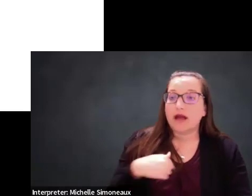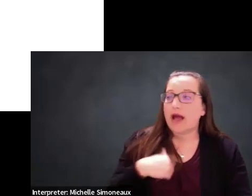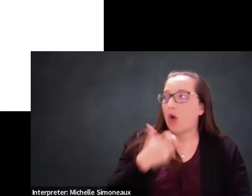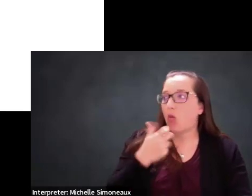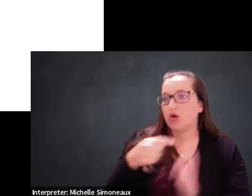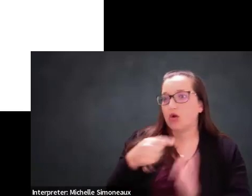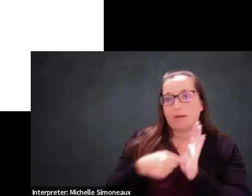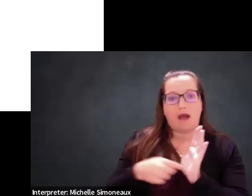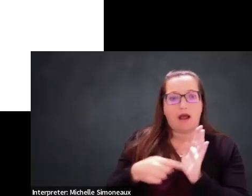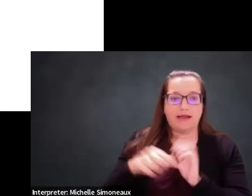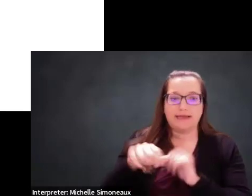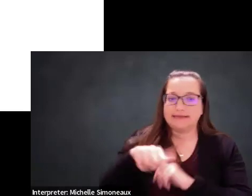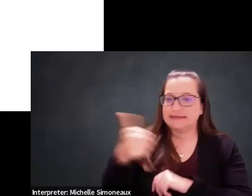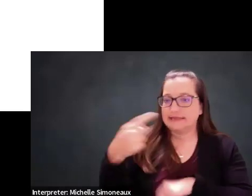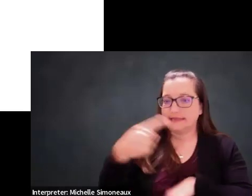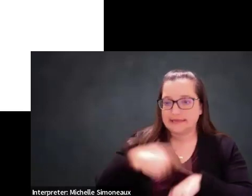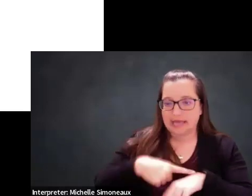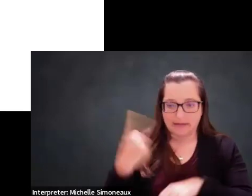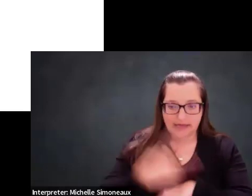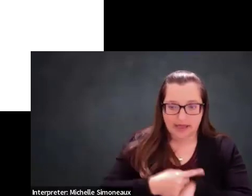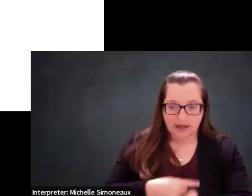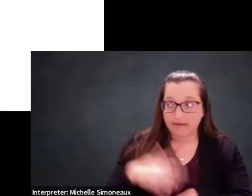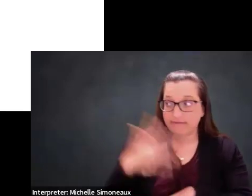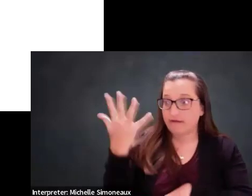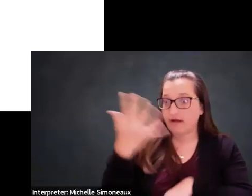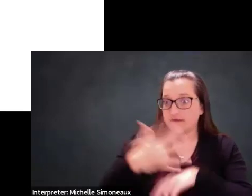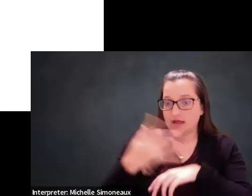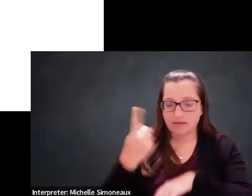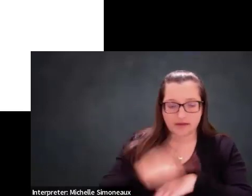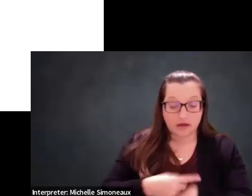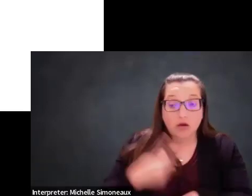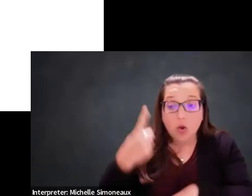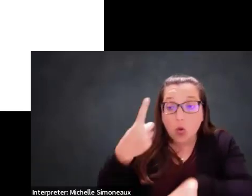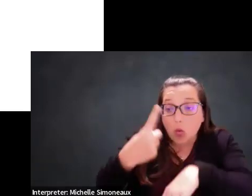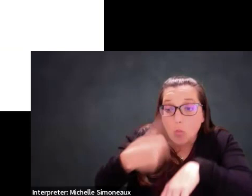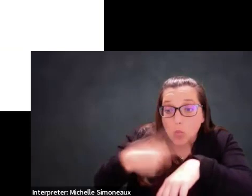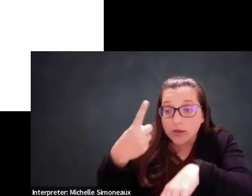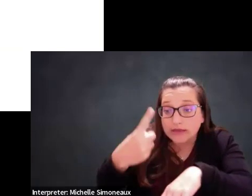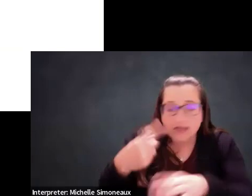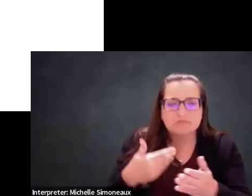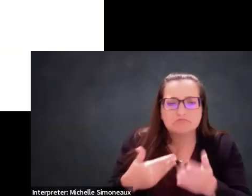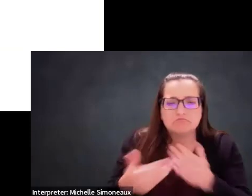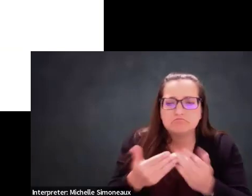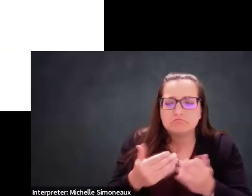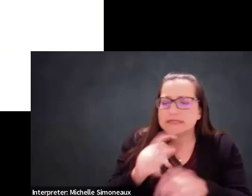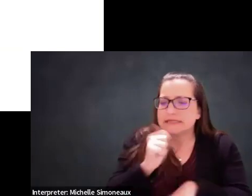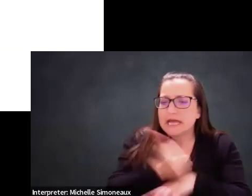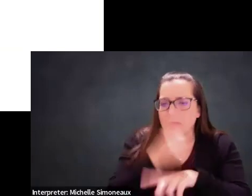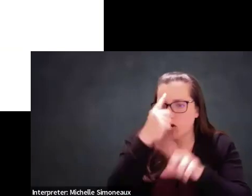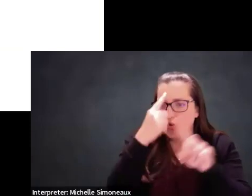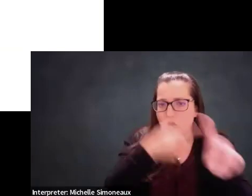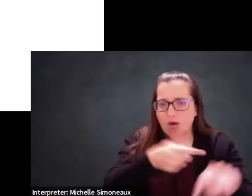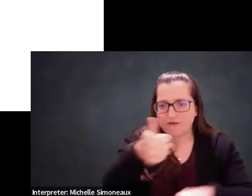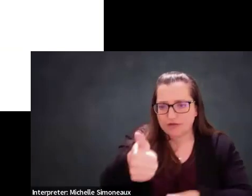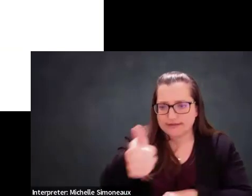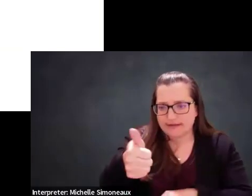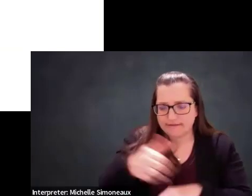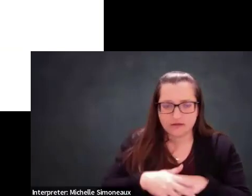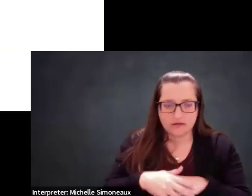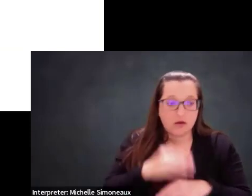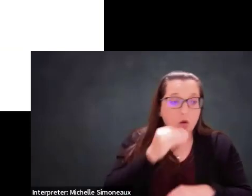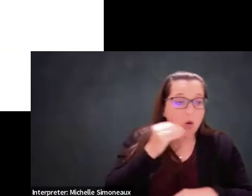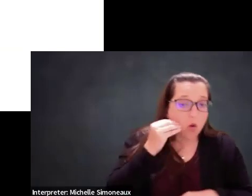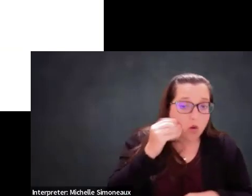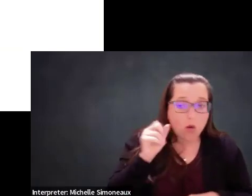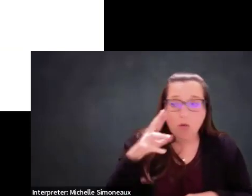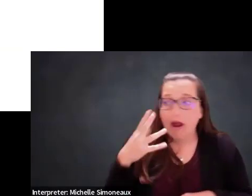times a day or five times a day or once a day and then slowly build. But setting a realistic goal for yourself, whether it's in at the home environment